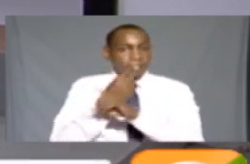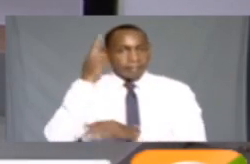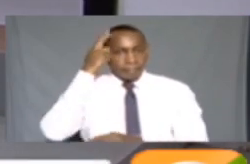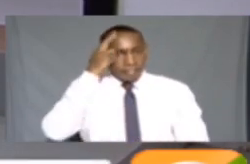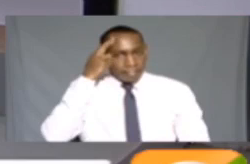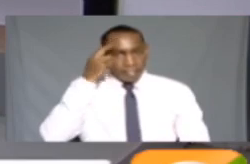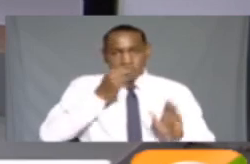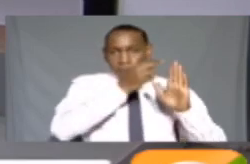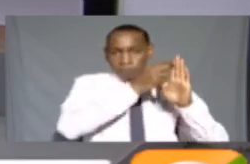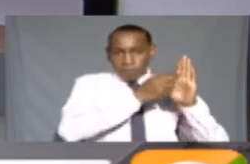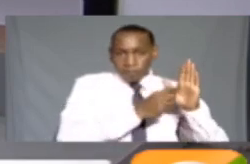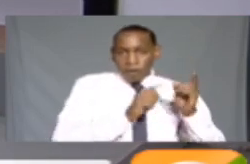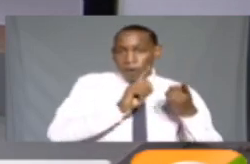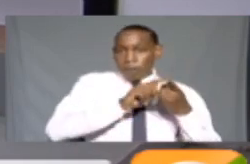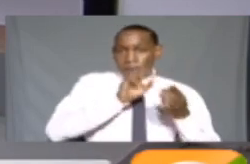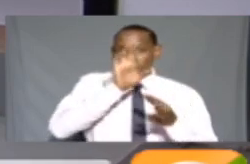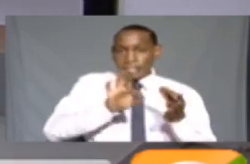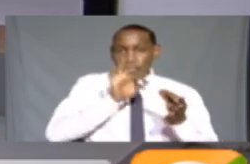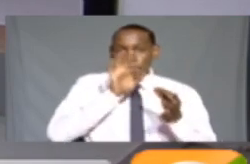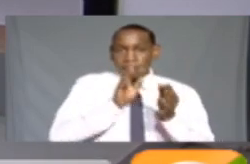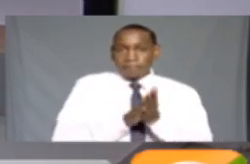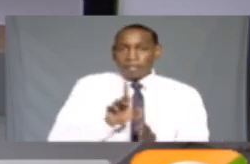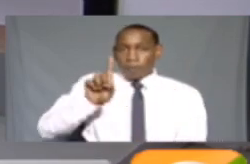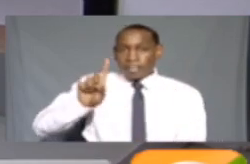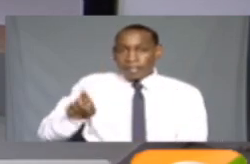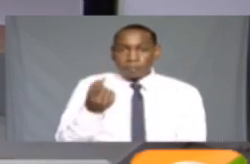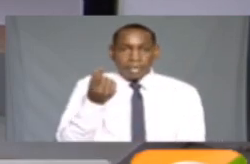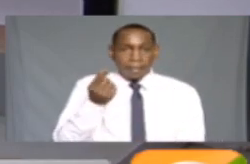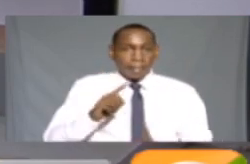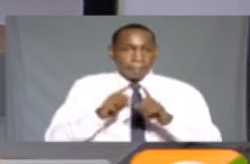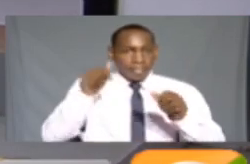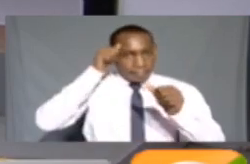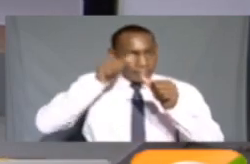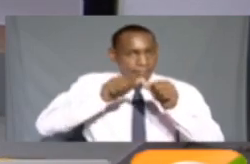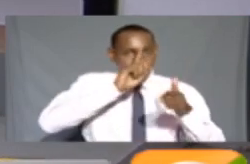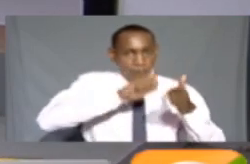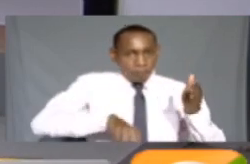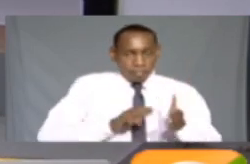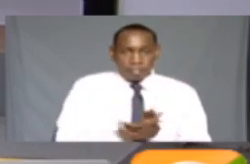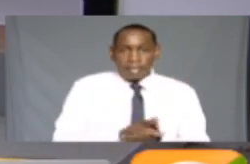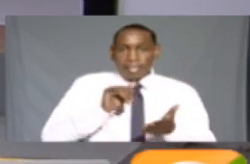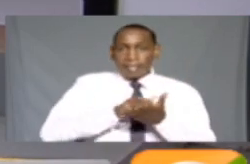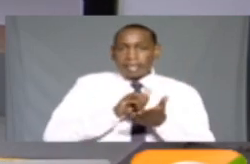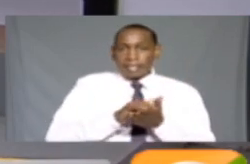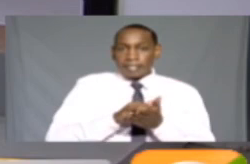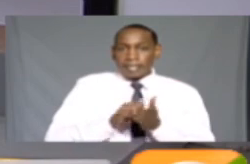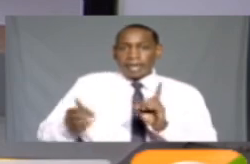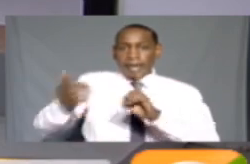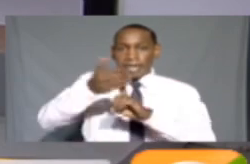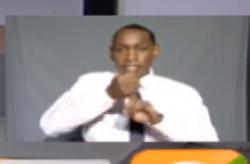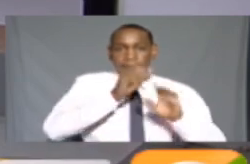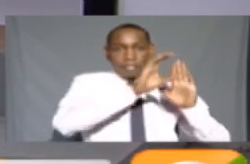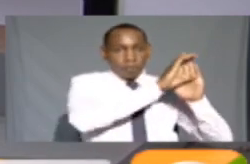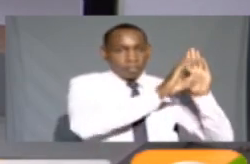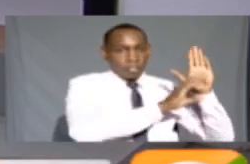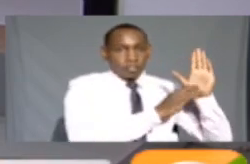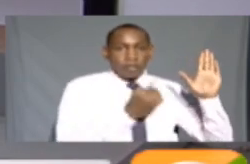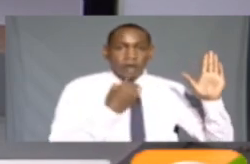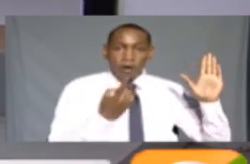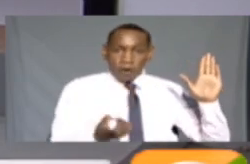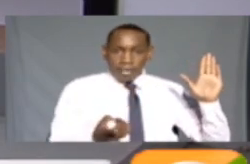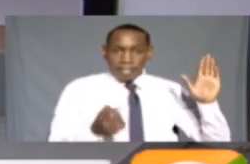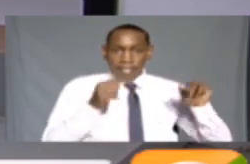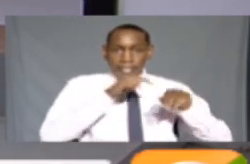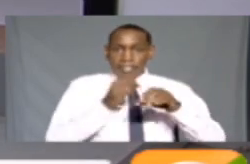to one of them, particularly with the 1,000 shillings note. But remember, this is actually meeting a constitutional requirement. When